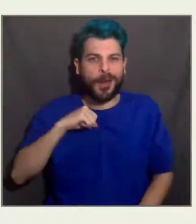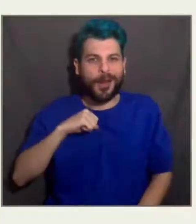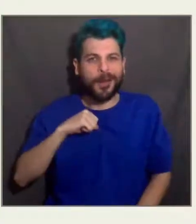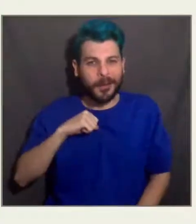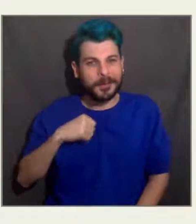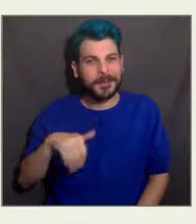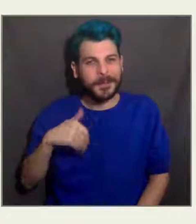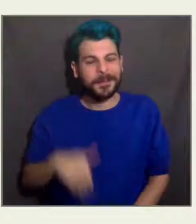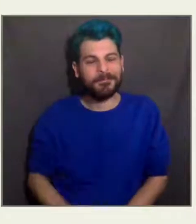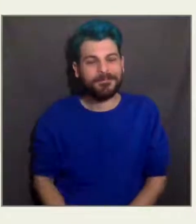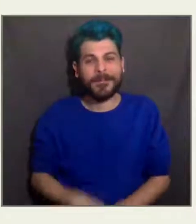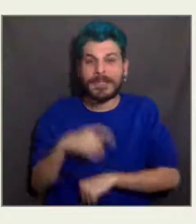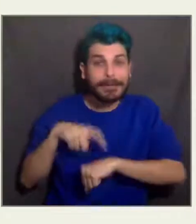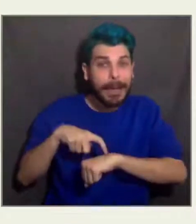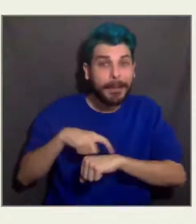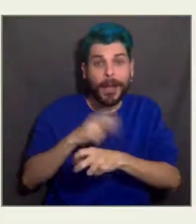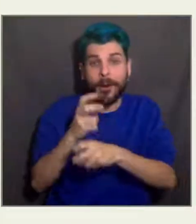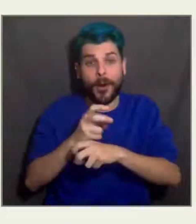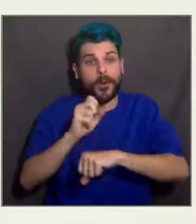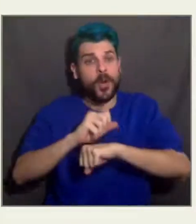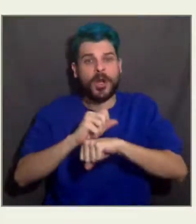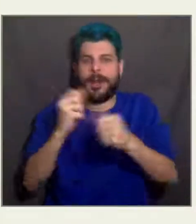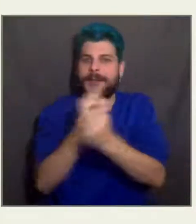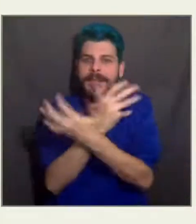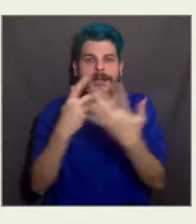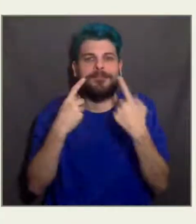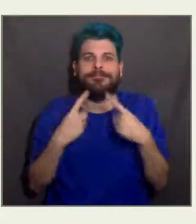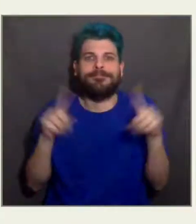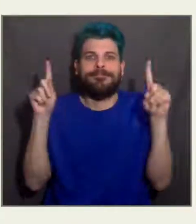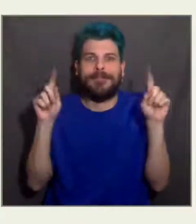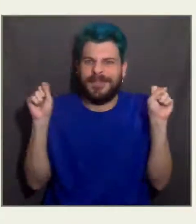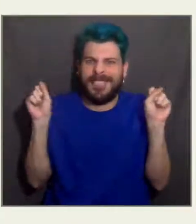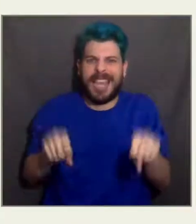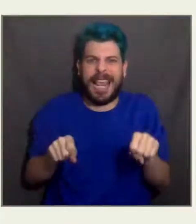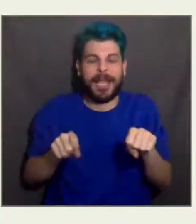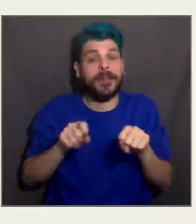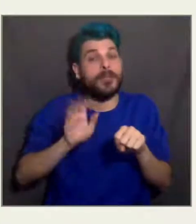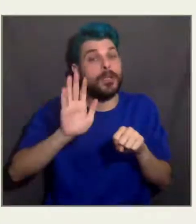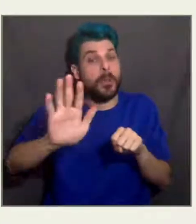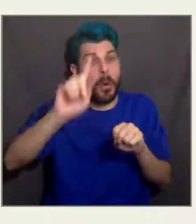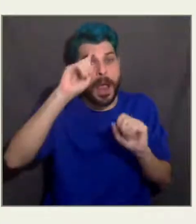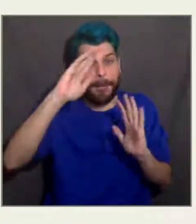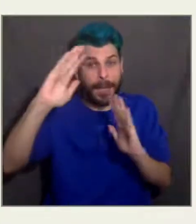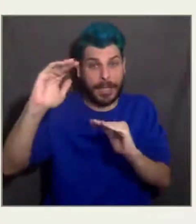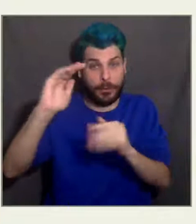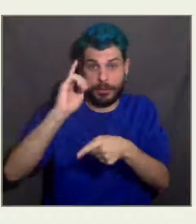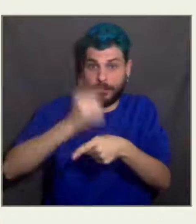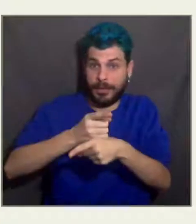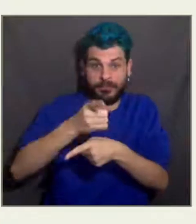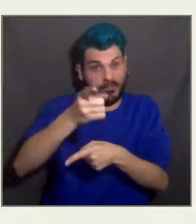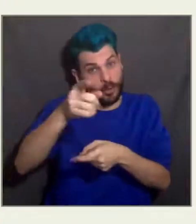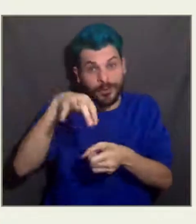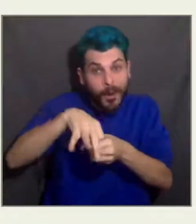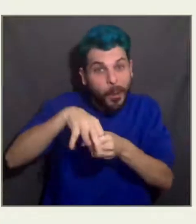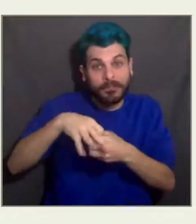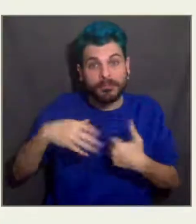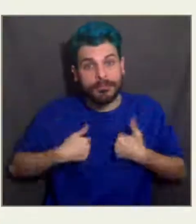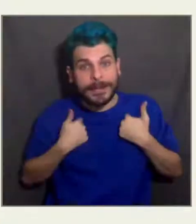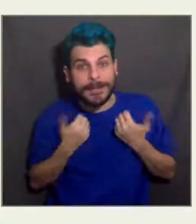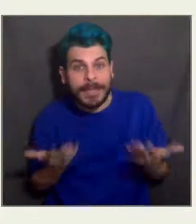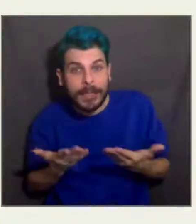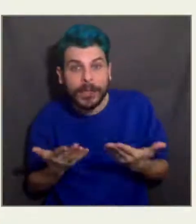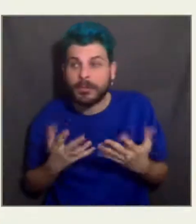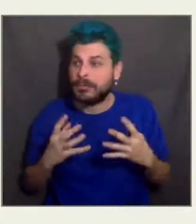and hard work, good things happen in our region. It's your expectation as voters, as residents, as business owners,